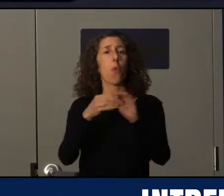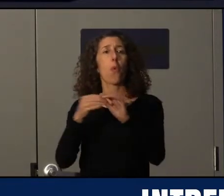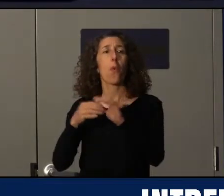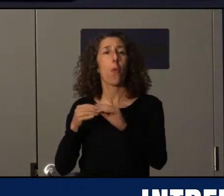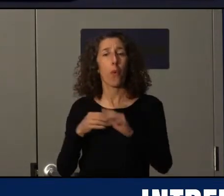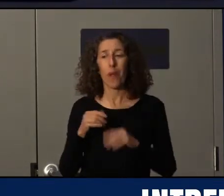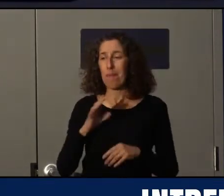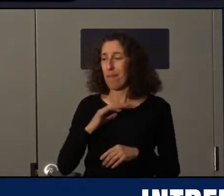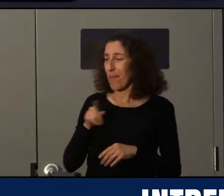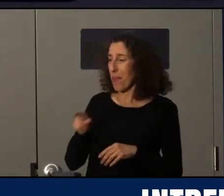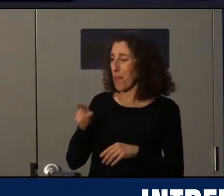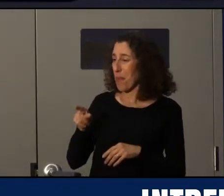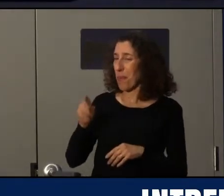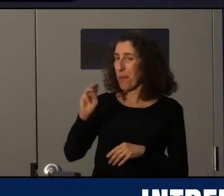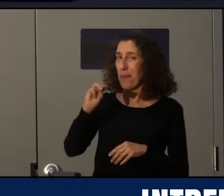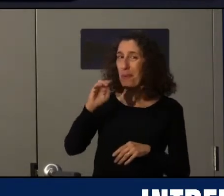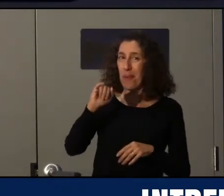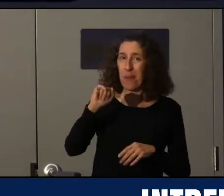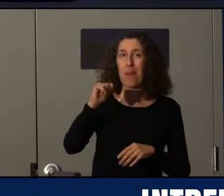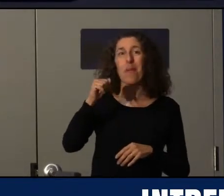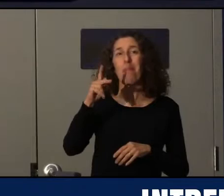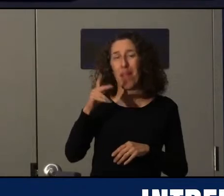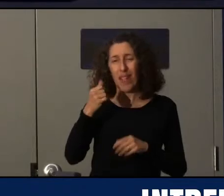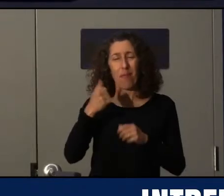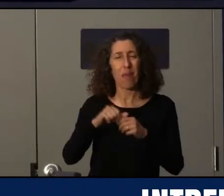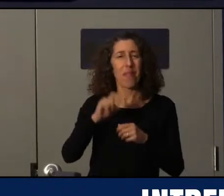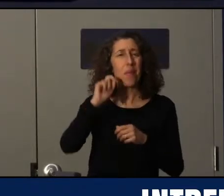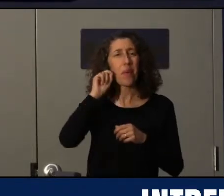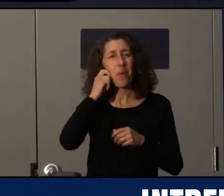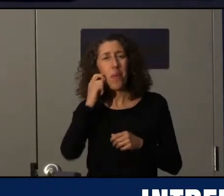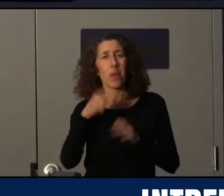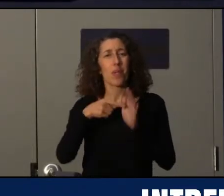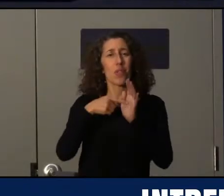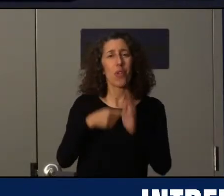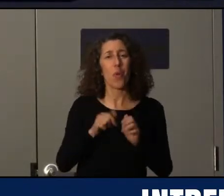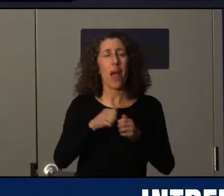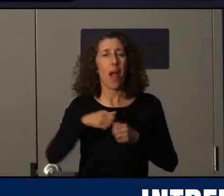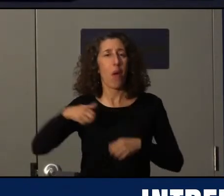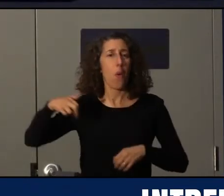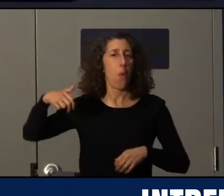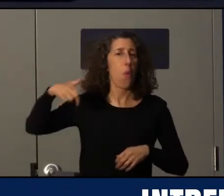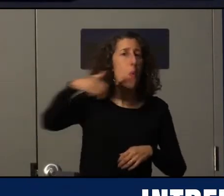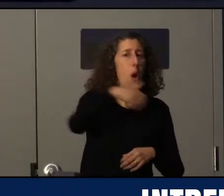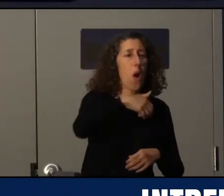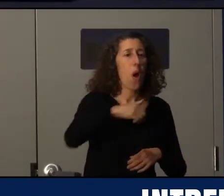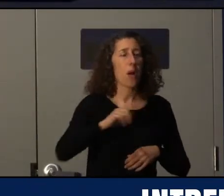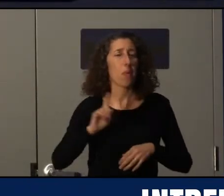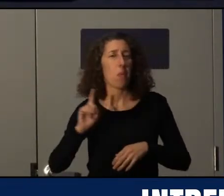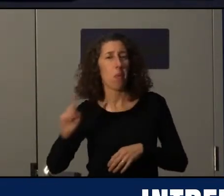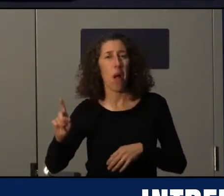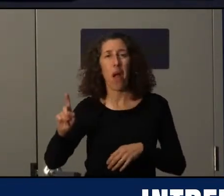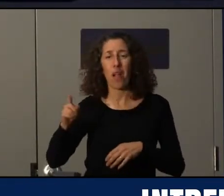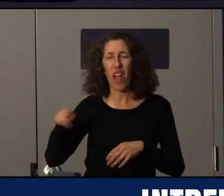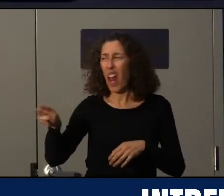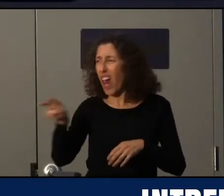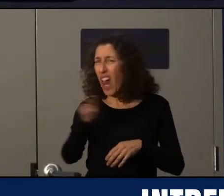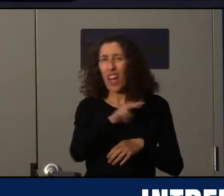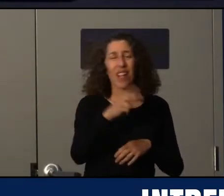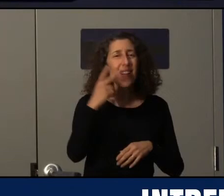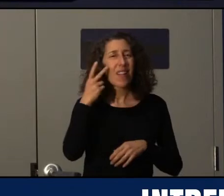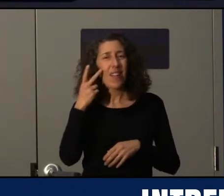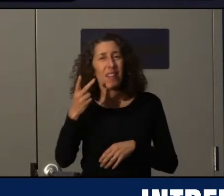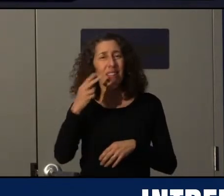way training went. You came out on the pool deck when we were doing spacewalk training, and we're all talking, but it was in a really fun,